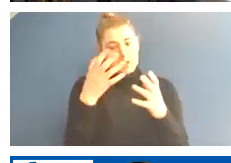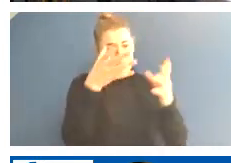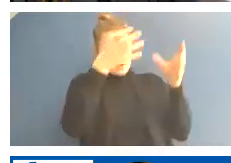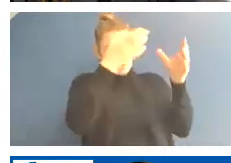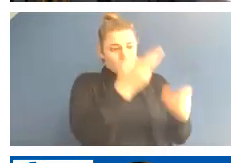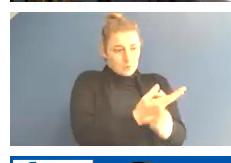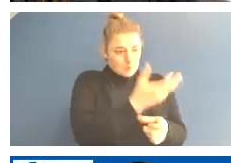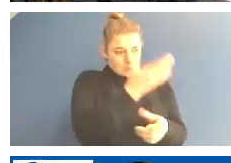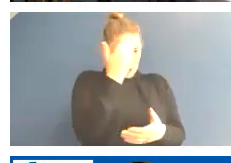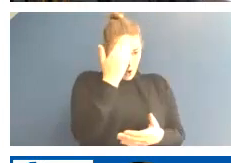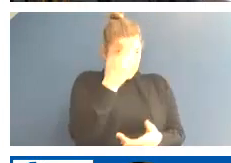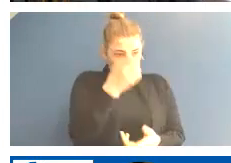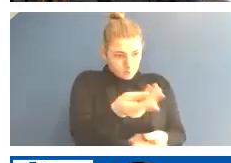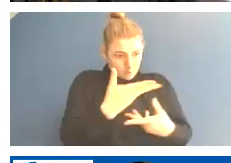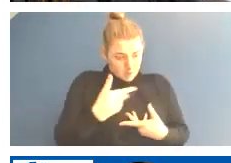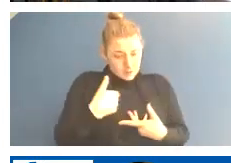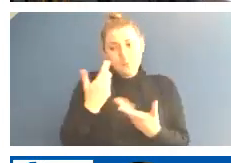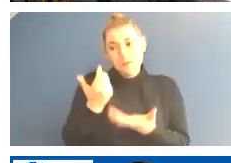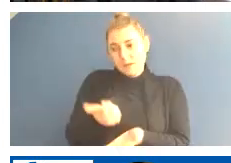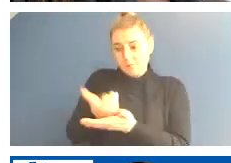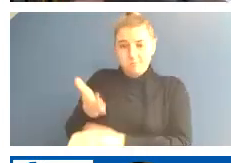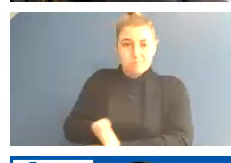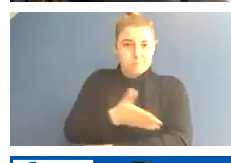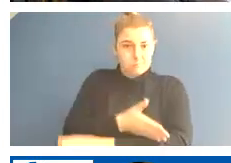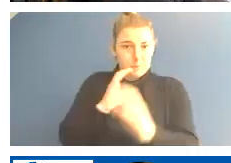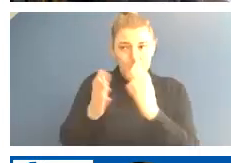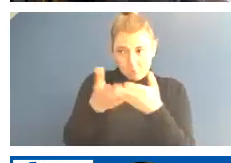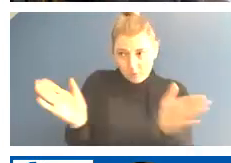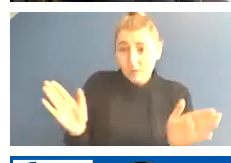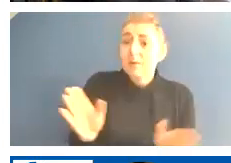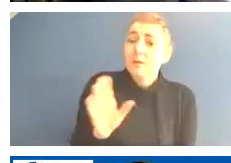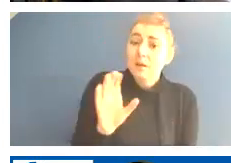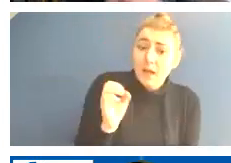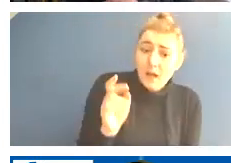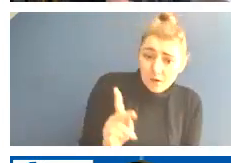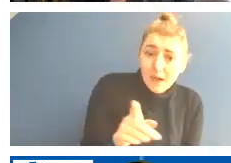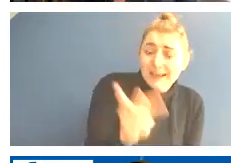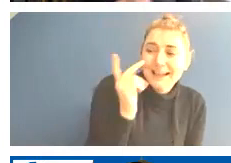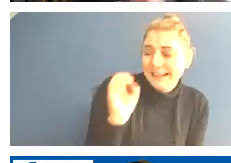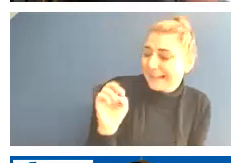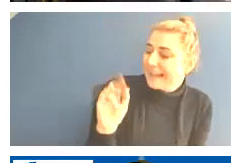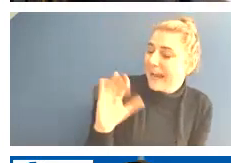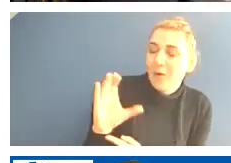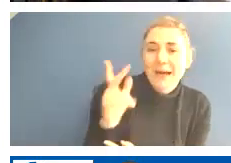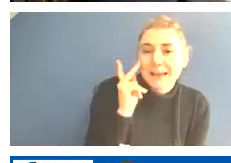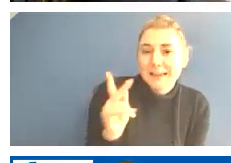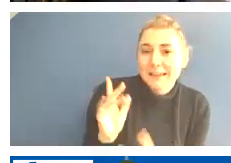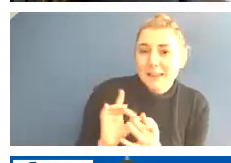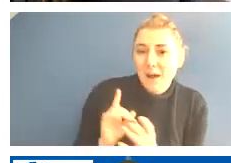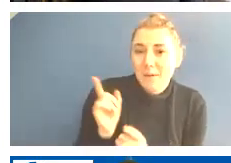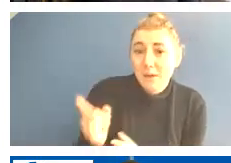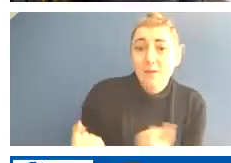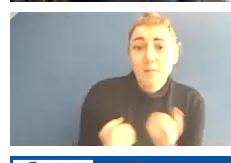have provided us. Thank you. Mm-hmm. And I do see the comment in here about